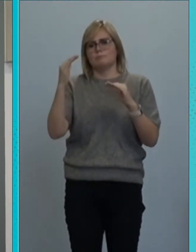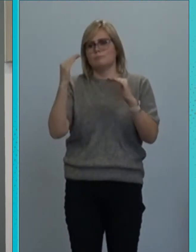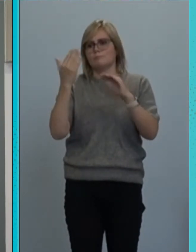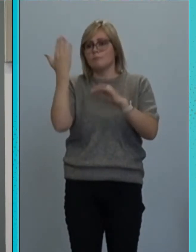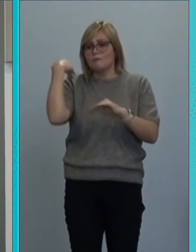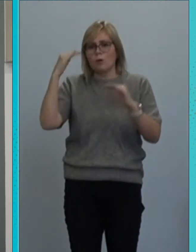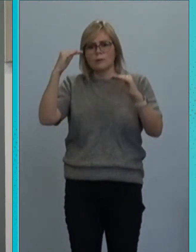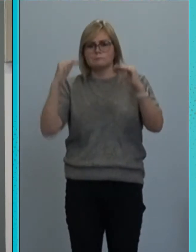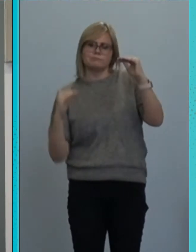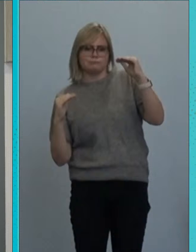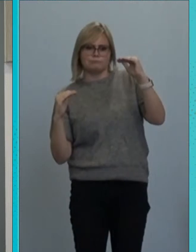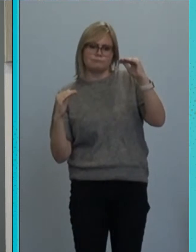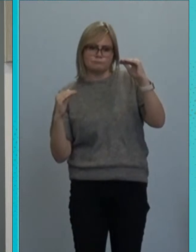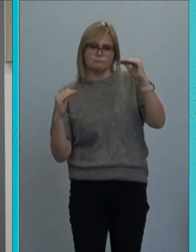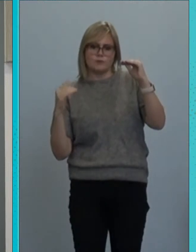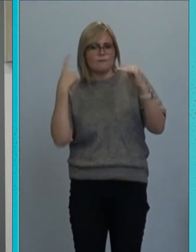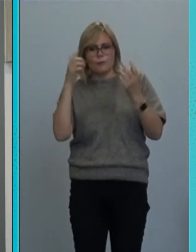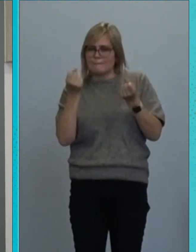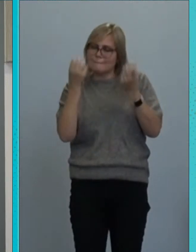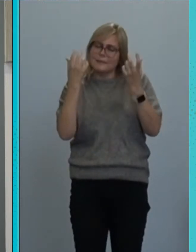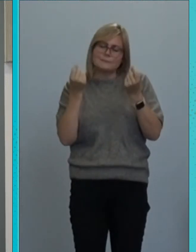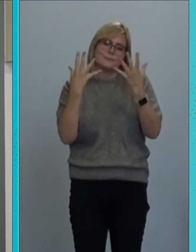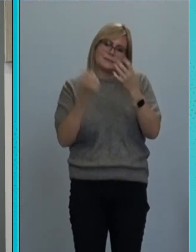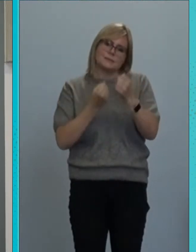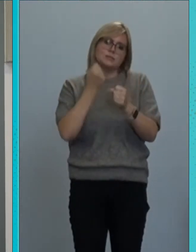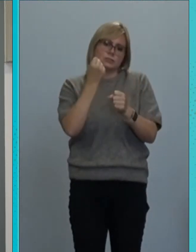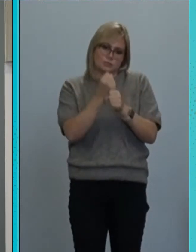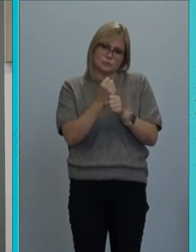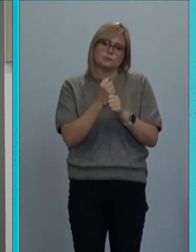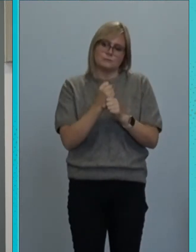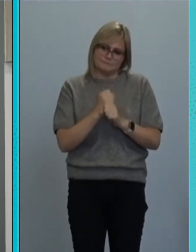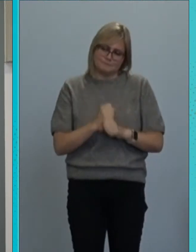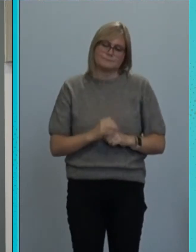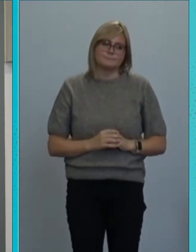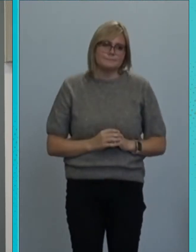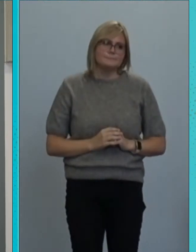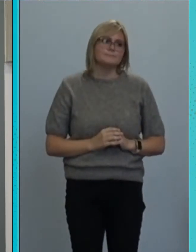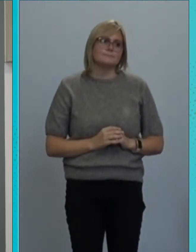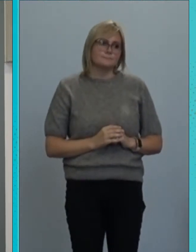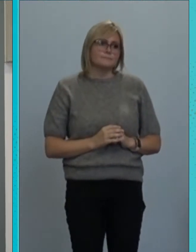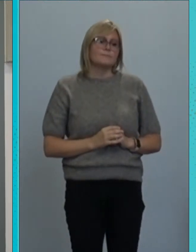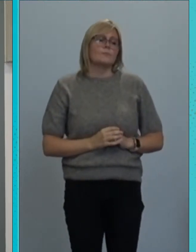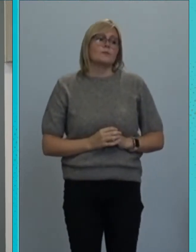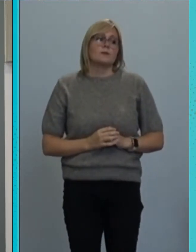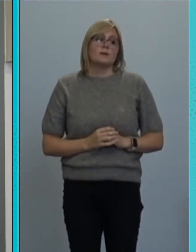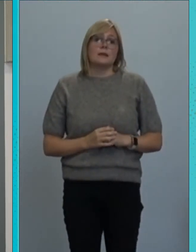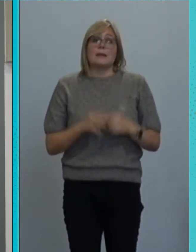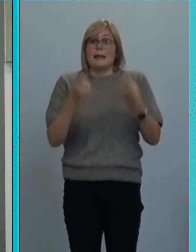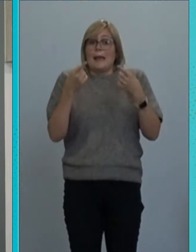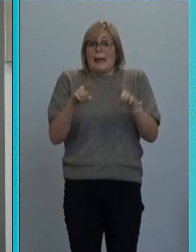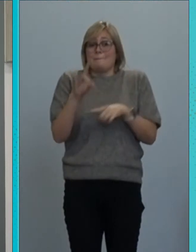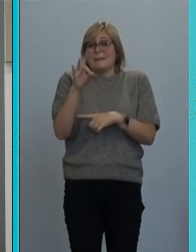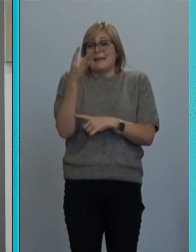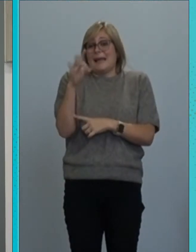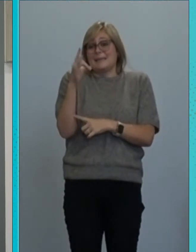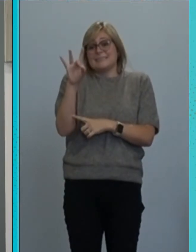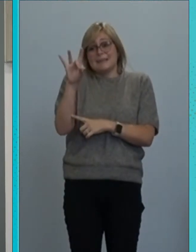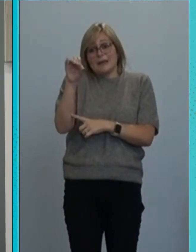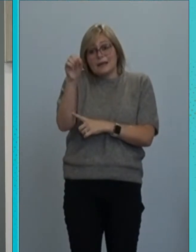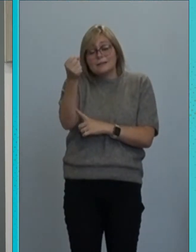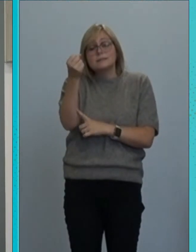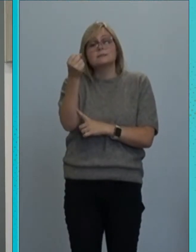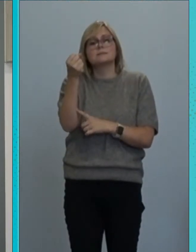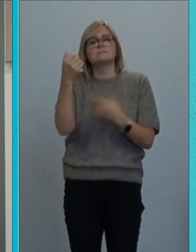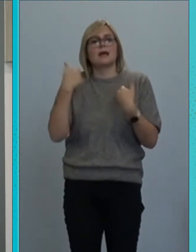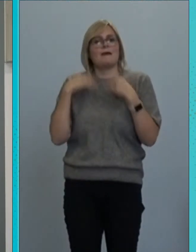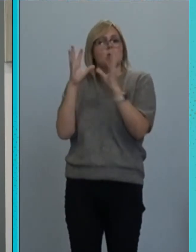by educators for many, many decades. In 1880, there was a